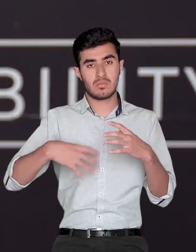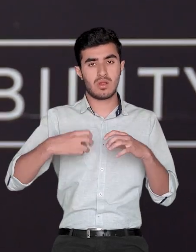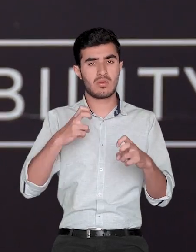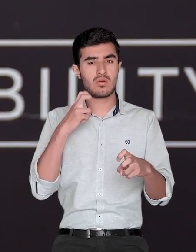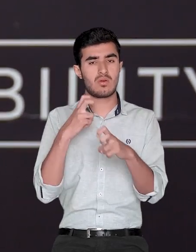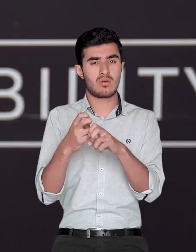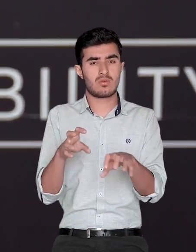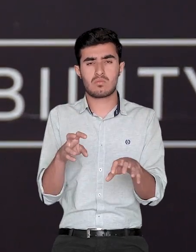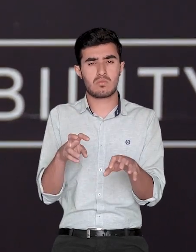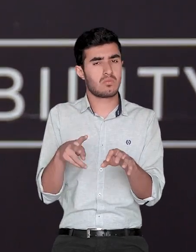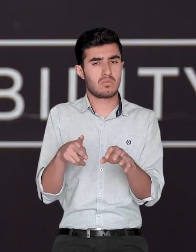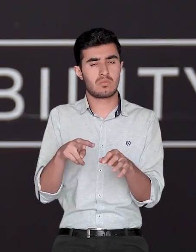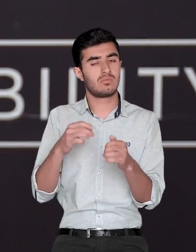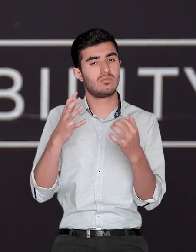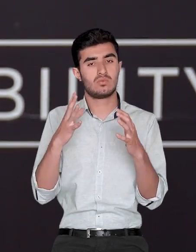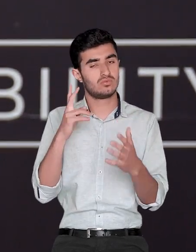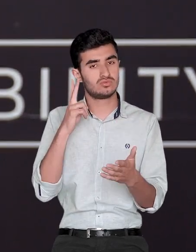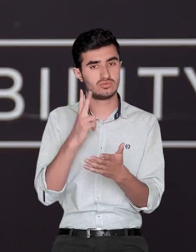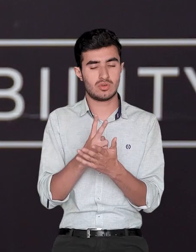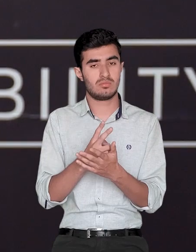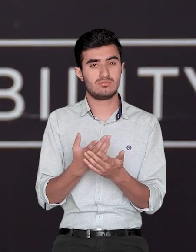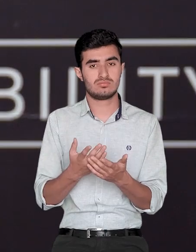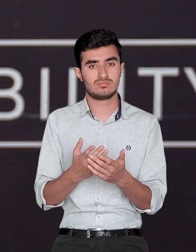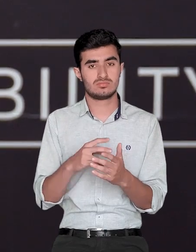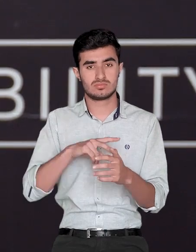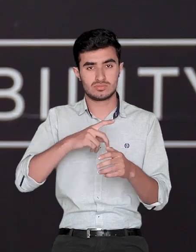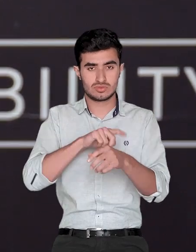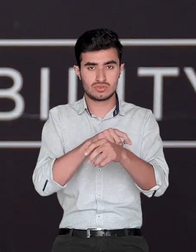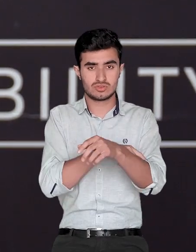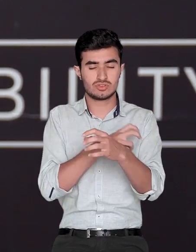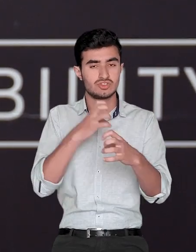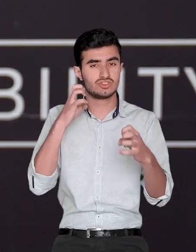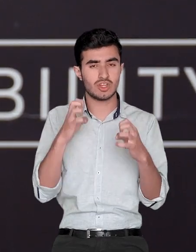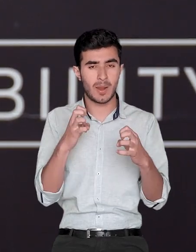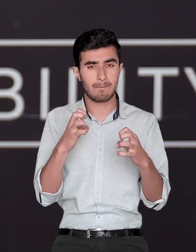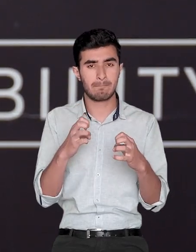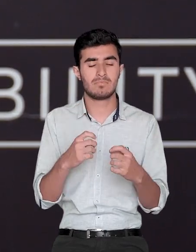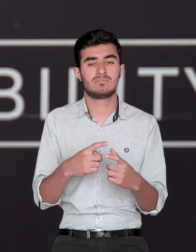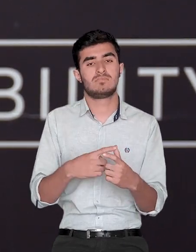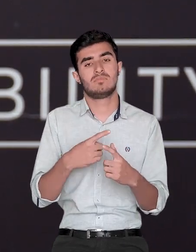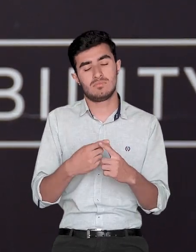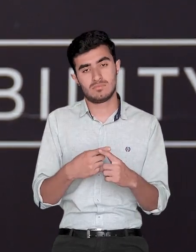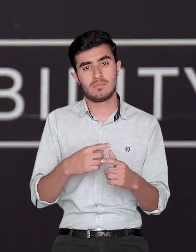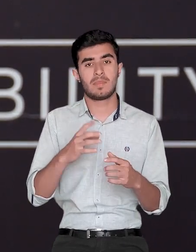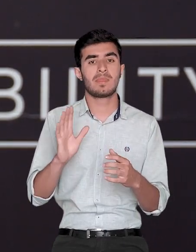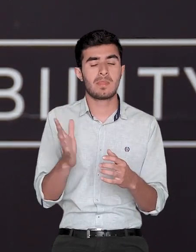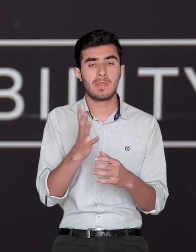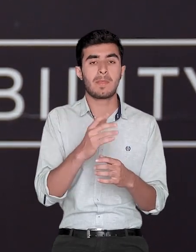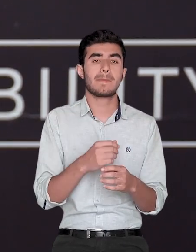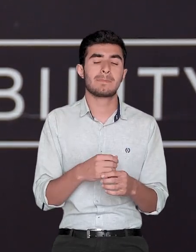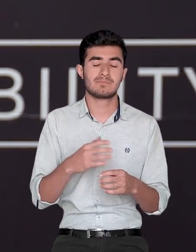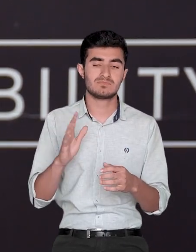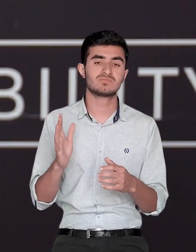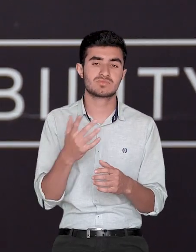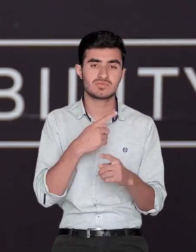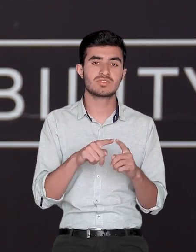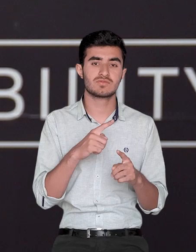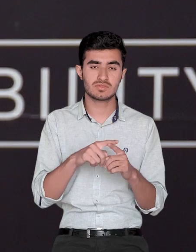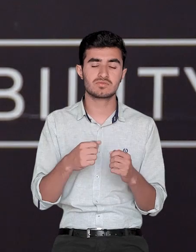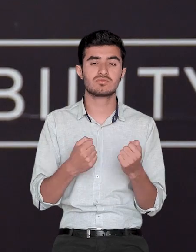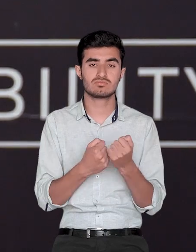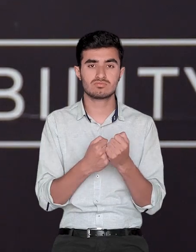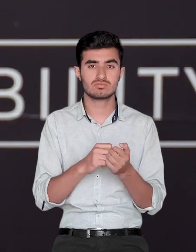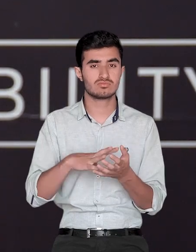especially I would wake up with morning stiffness and not be able to move my legs. But slowly with the right treatment and with the